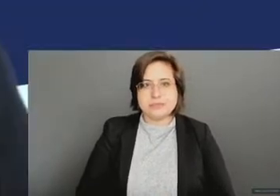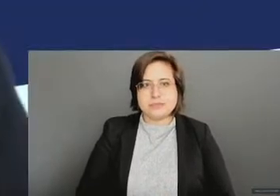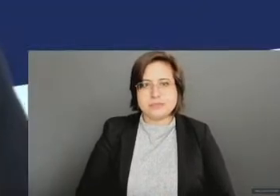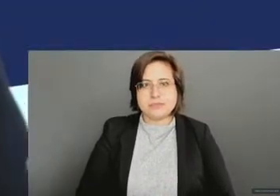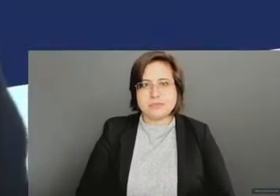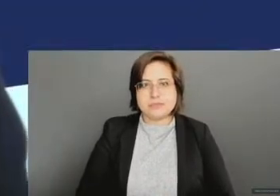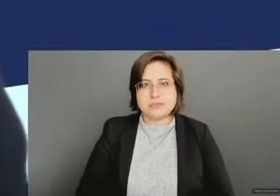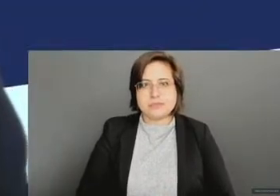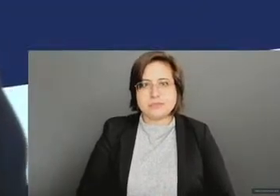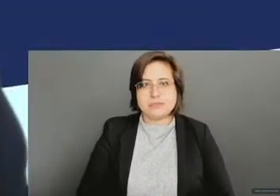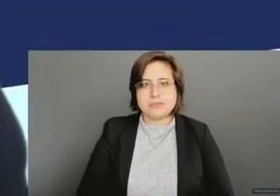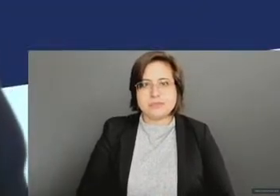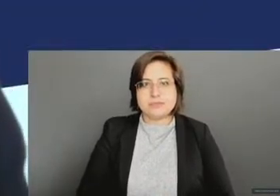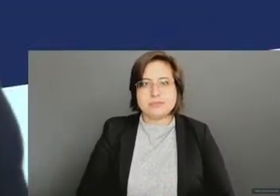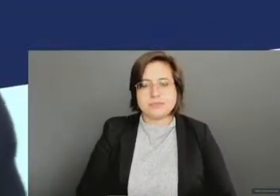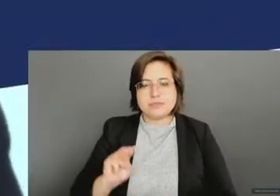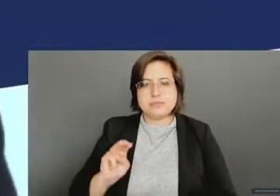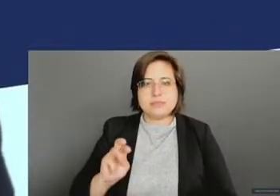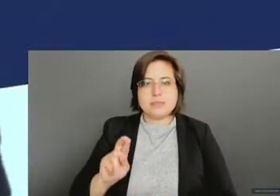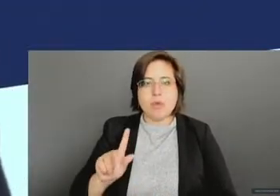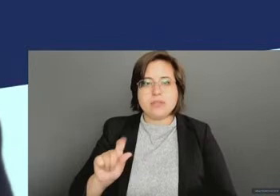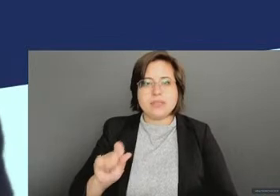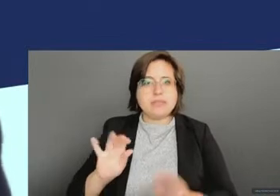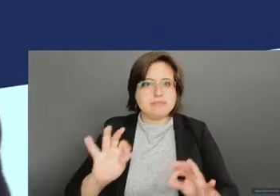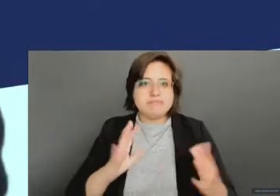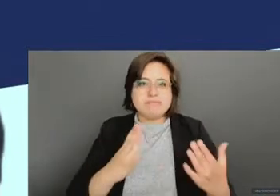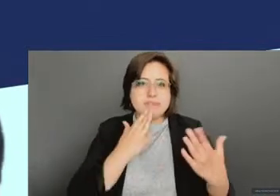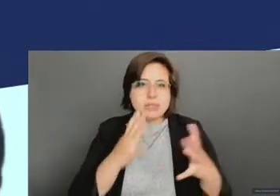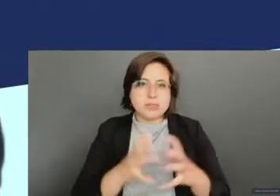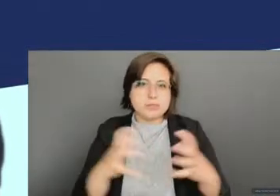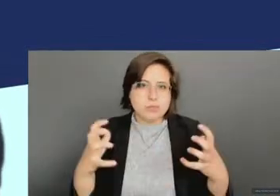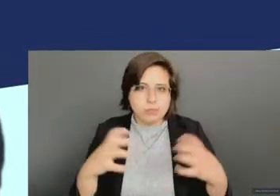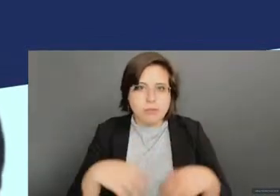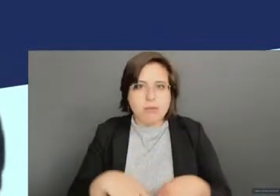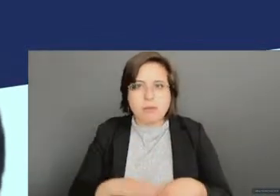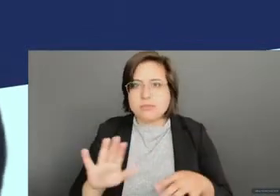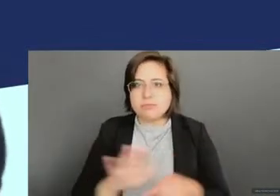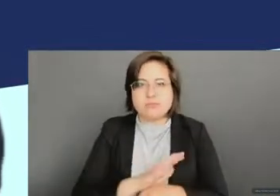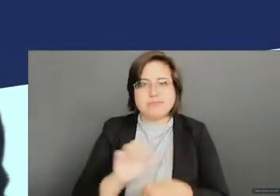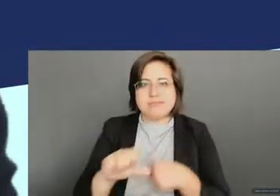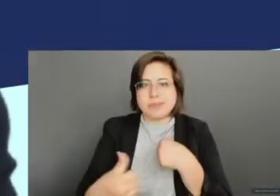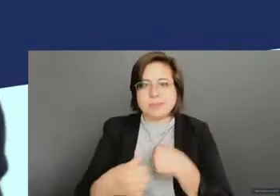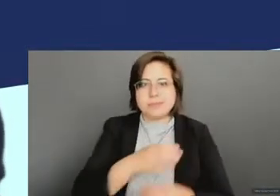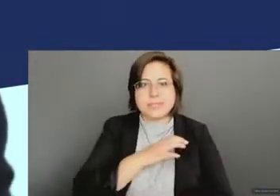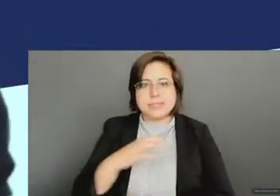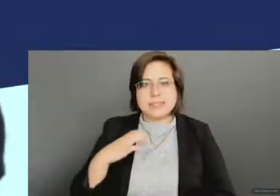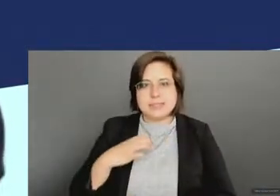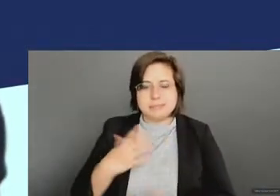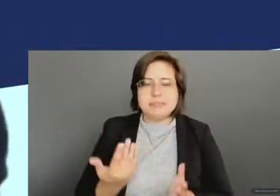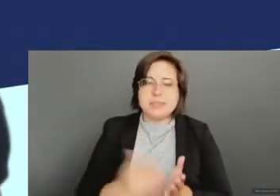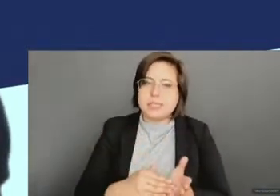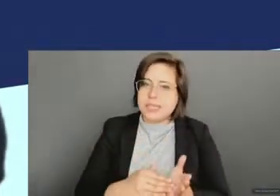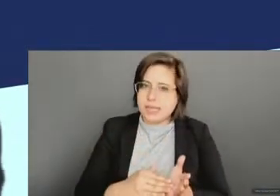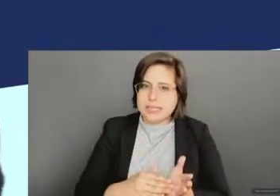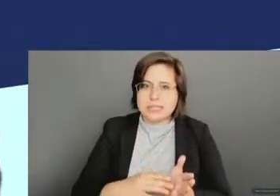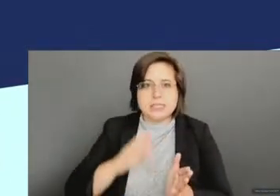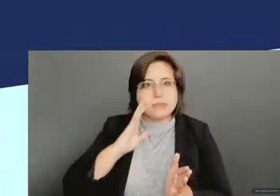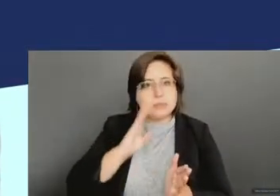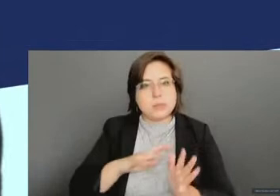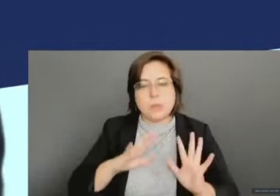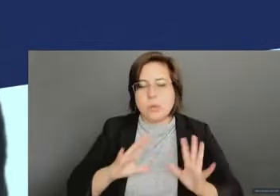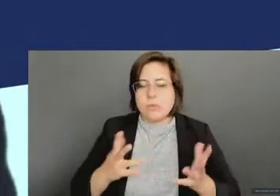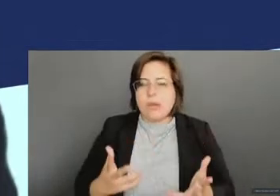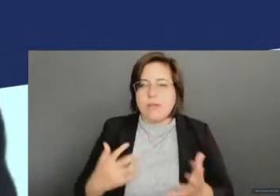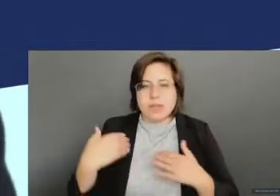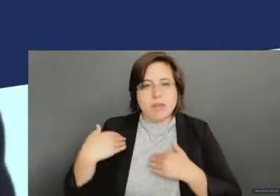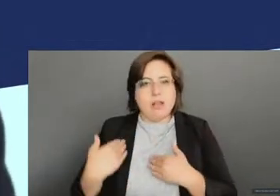Great. Thank you so much, Dr. Khaldun, Chair Khaldun, and the entire subcommittee. Again, we know a heavy lift,